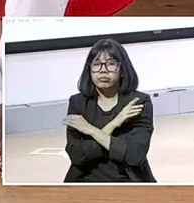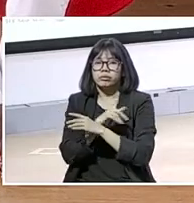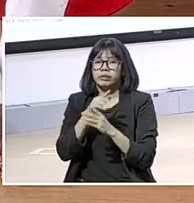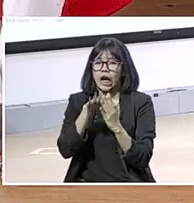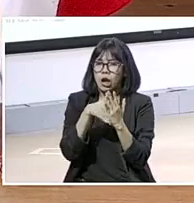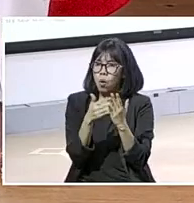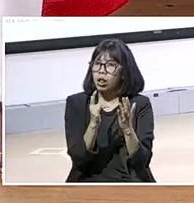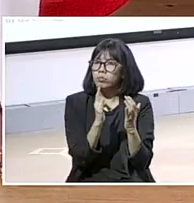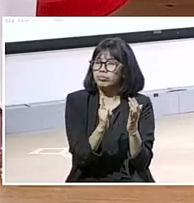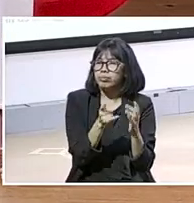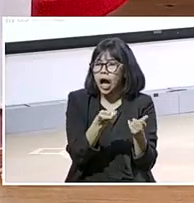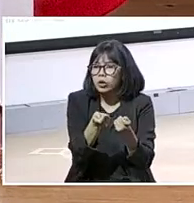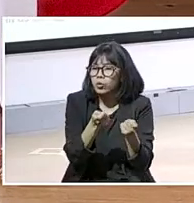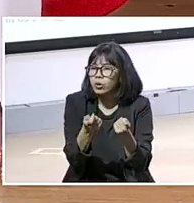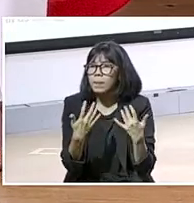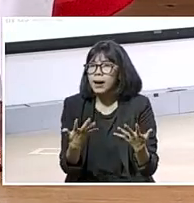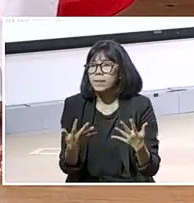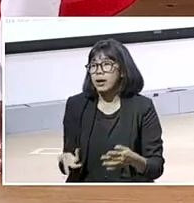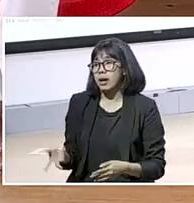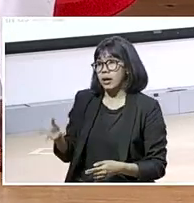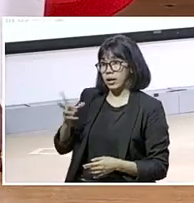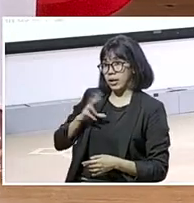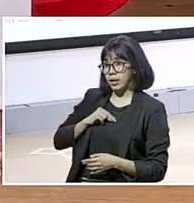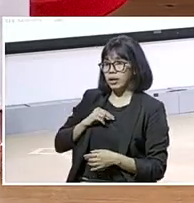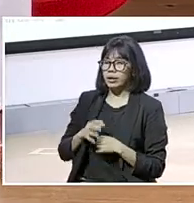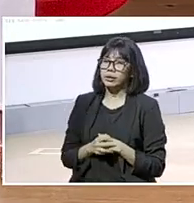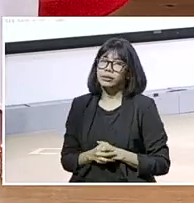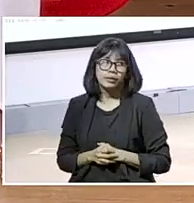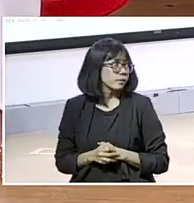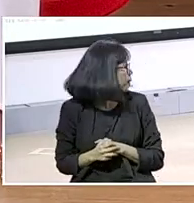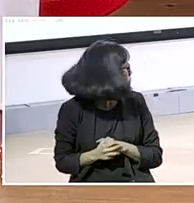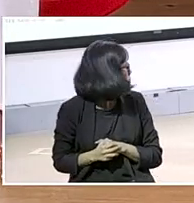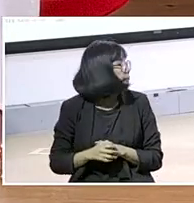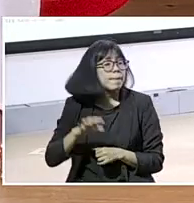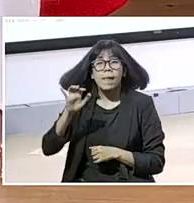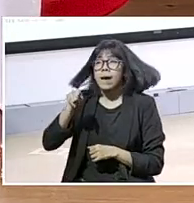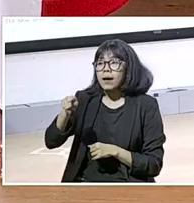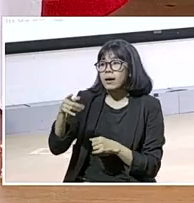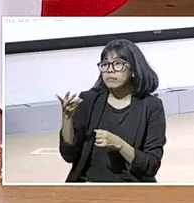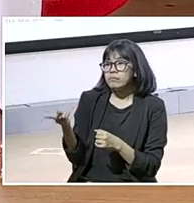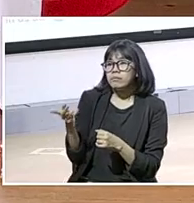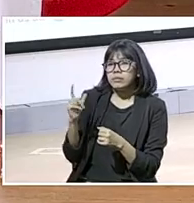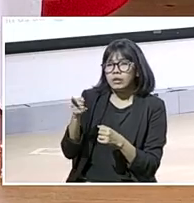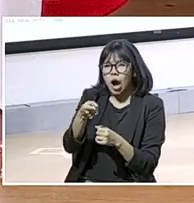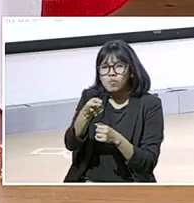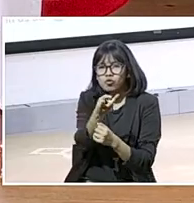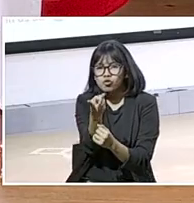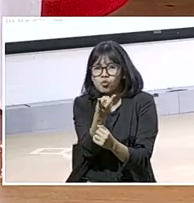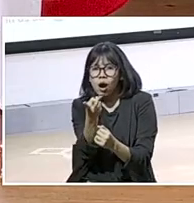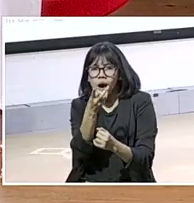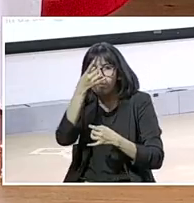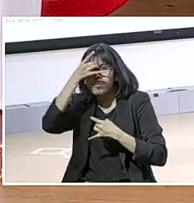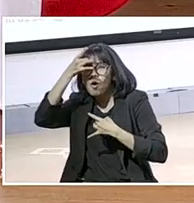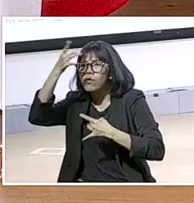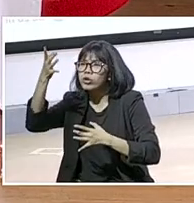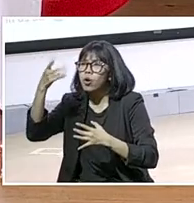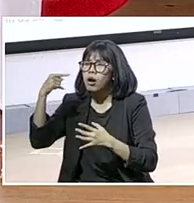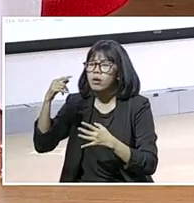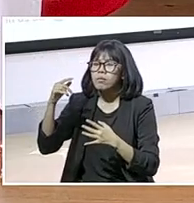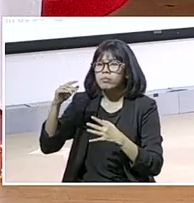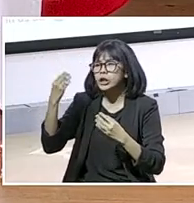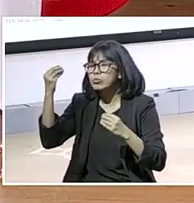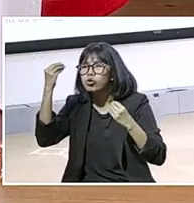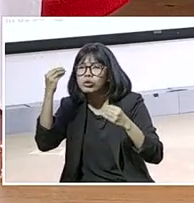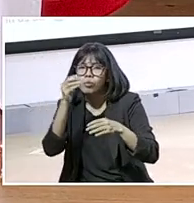I know as professional athletes, you have so many schedules, but how do you actually do